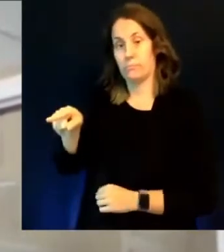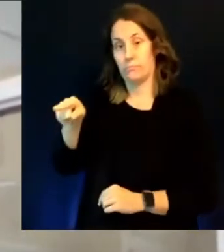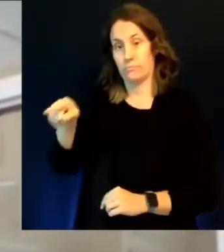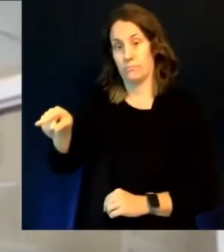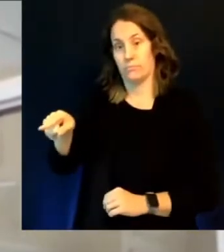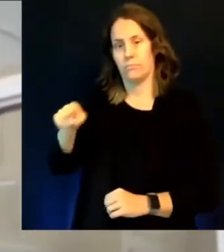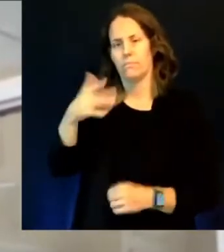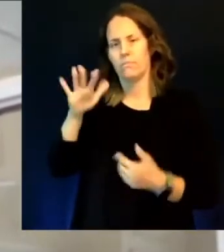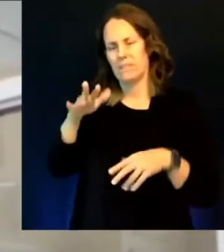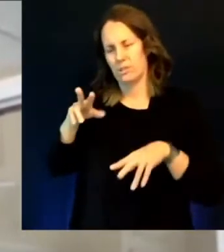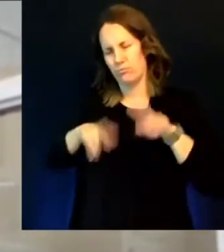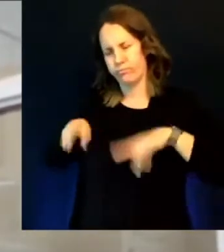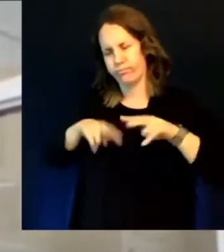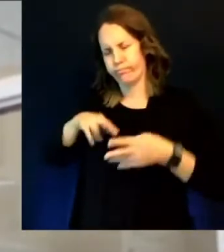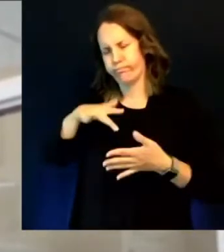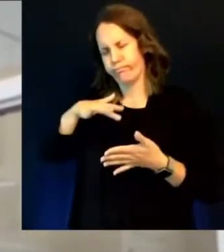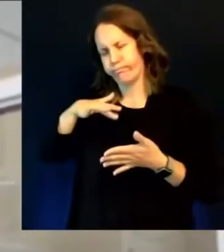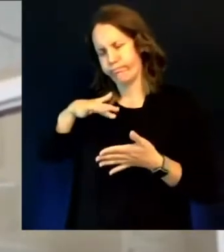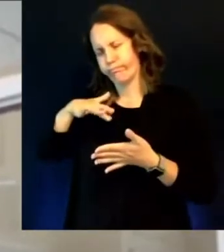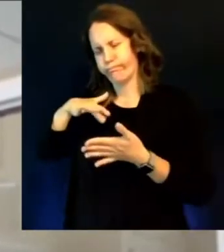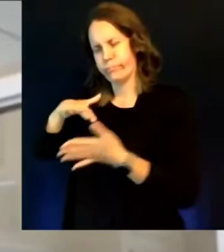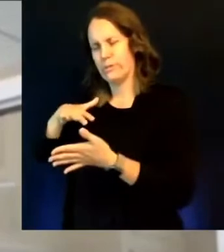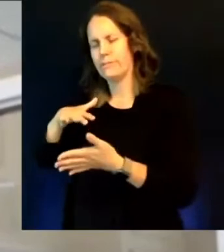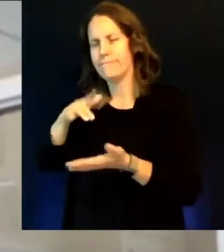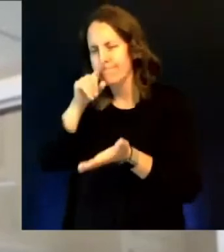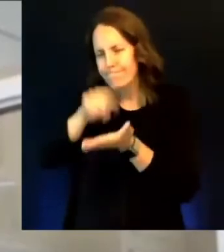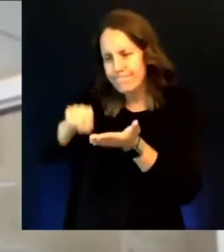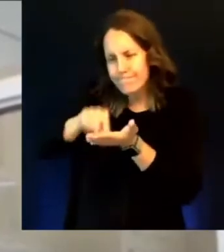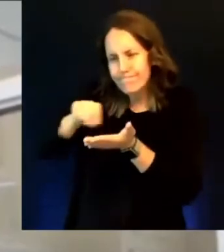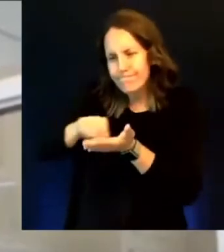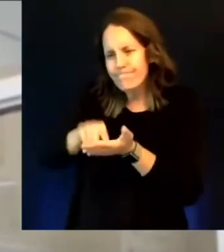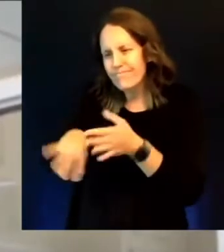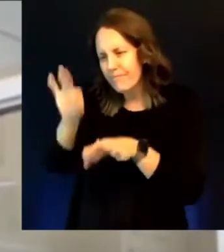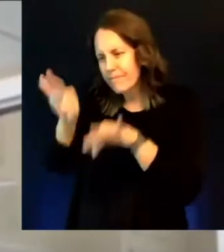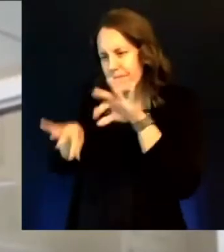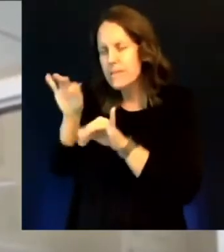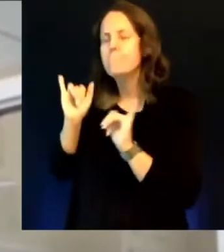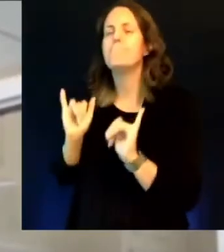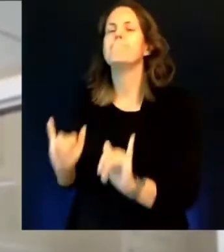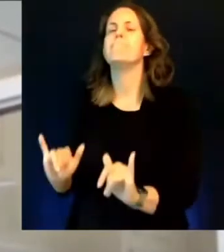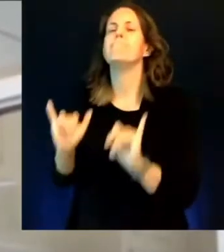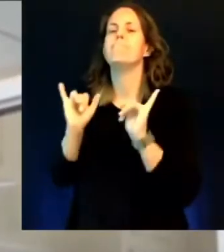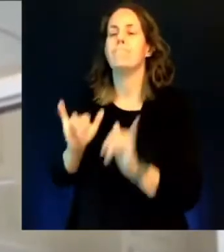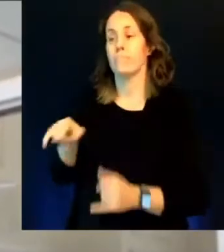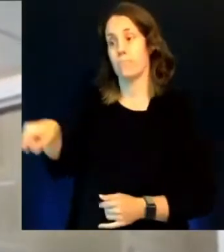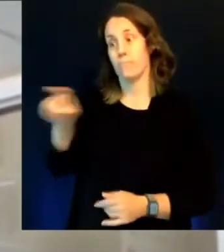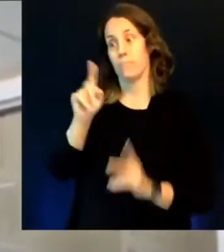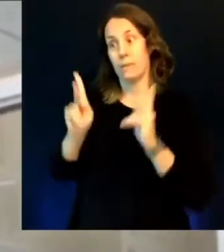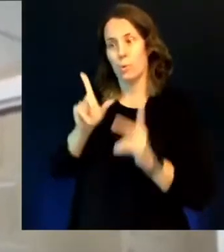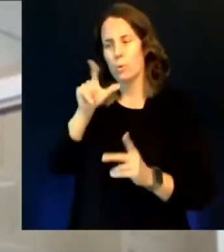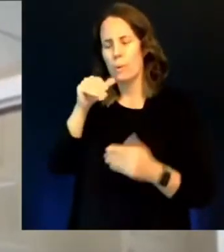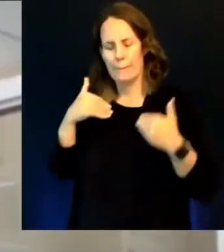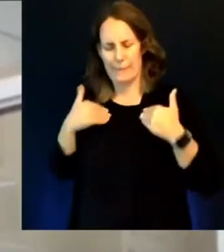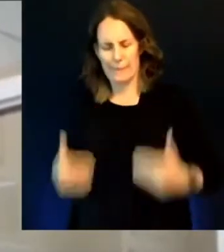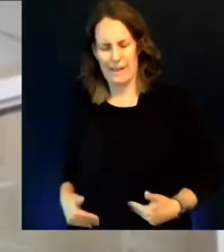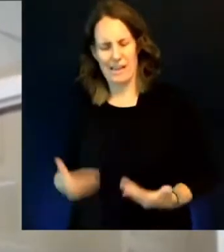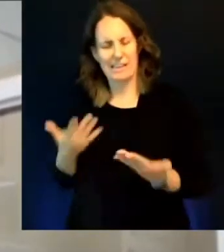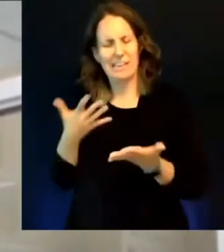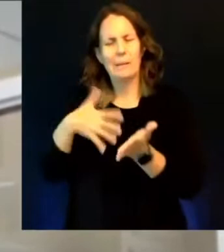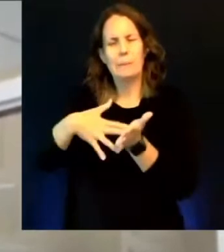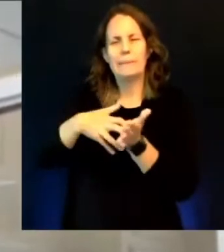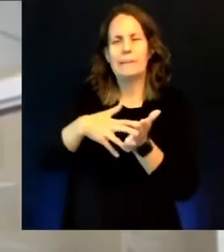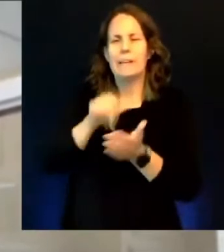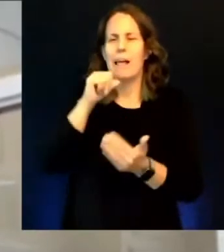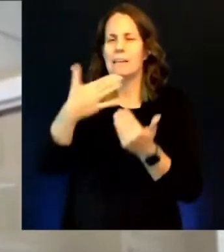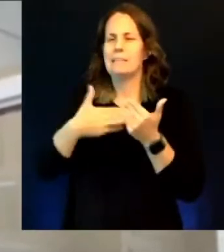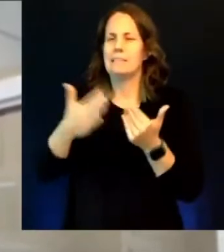that people with weak immune systems don't respond as well to a 2-dose series of an mRNA vaccine. There's